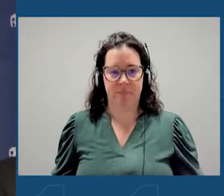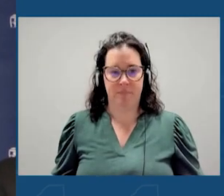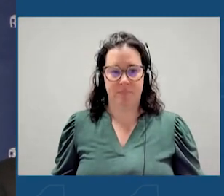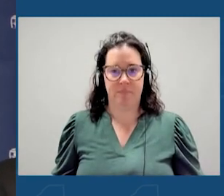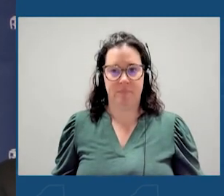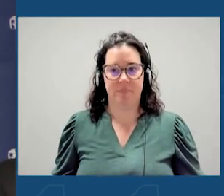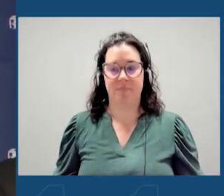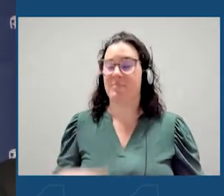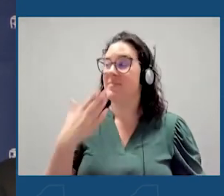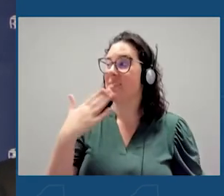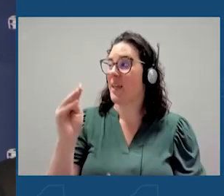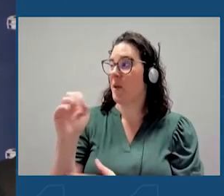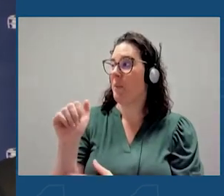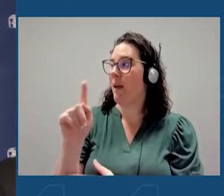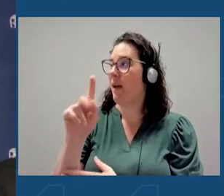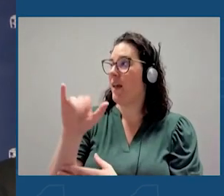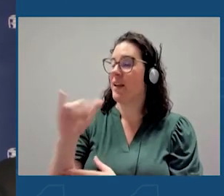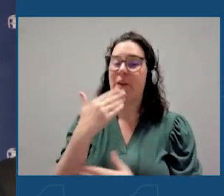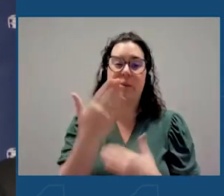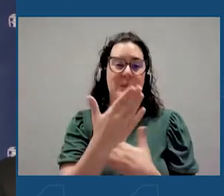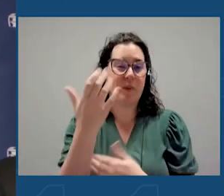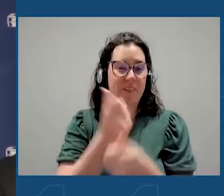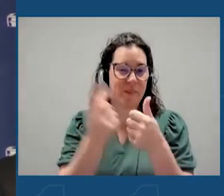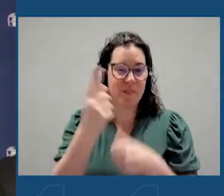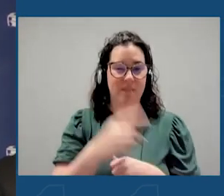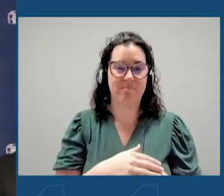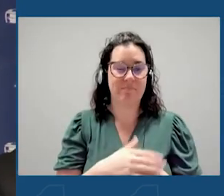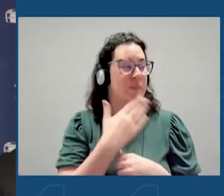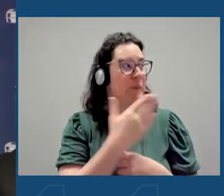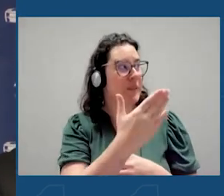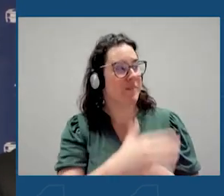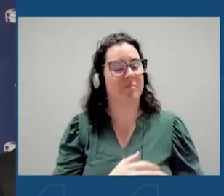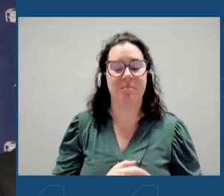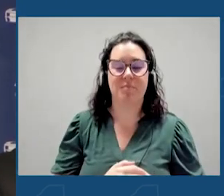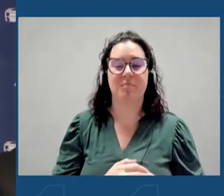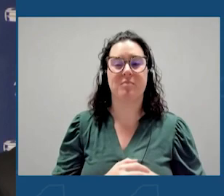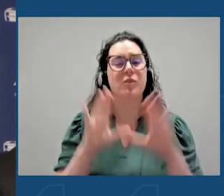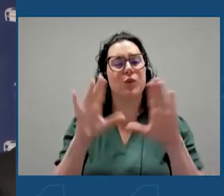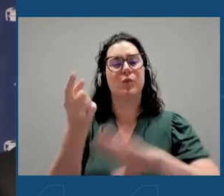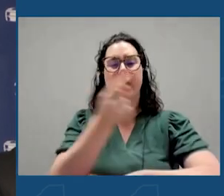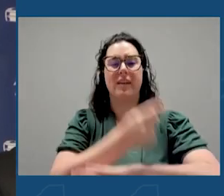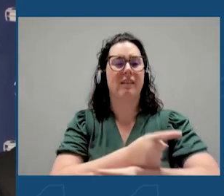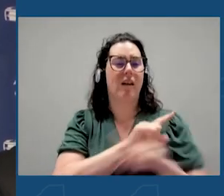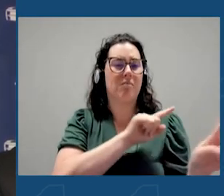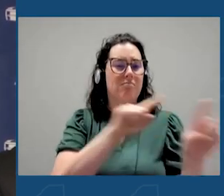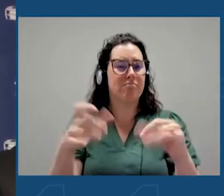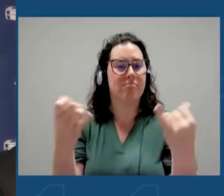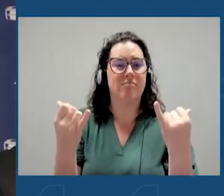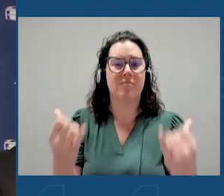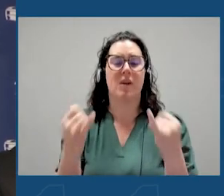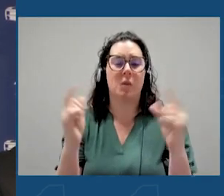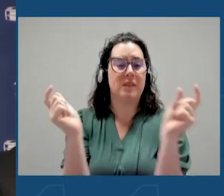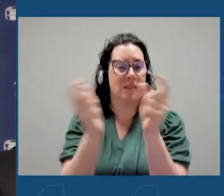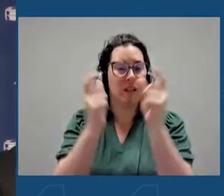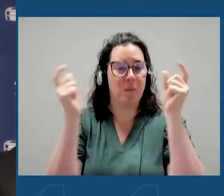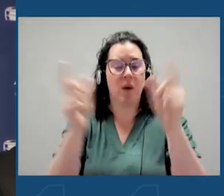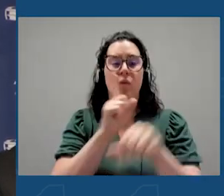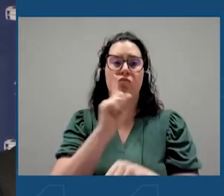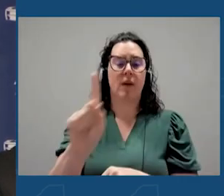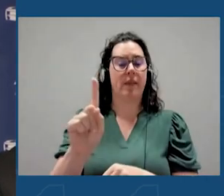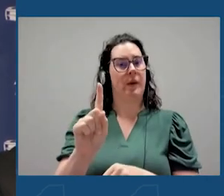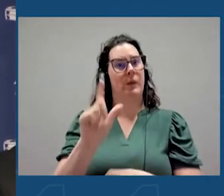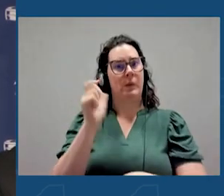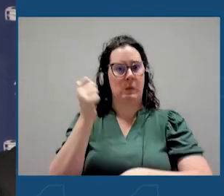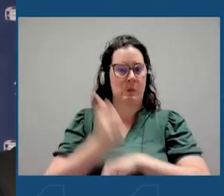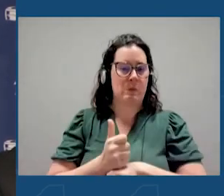Thank you, Maddie, and good morning, everybody. What a great day for us to be here today as we celebrate really a monumental